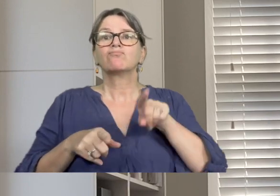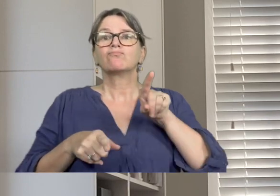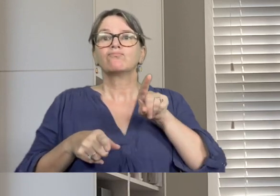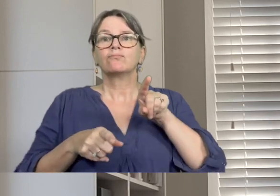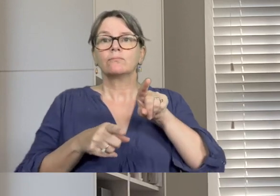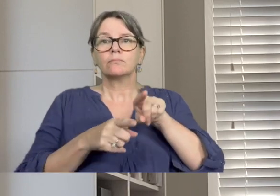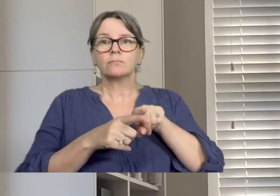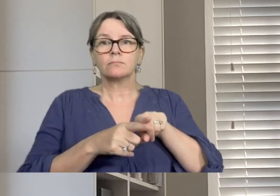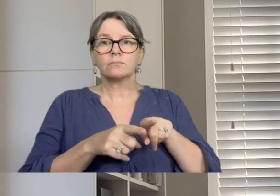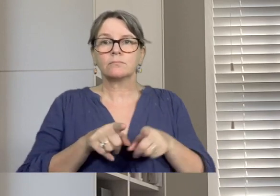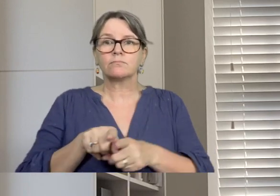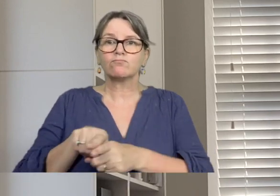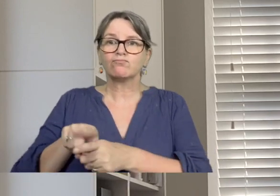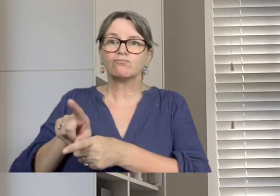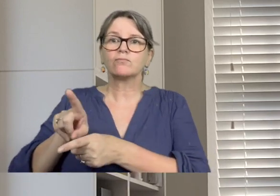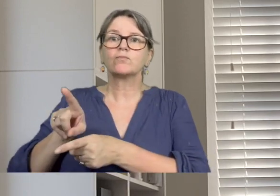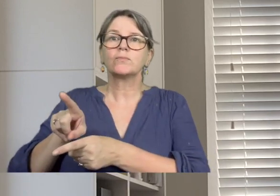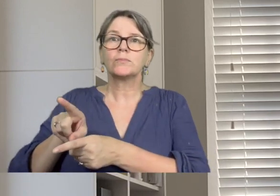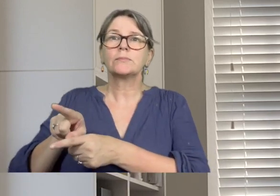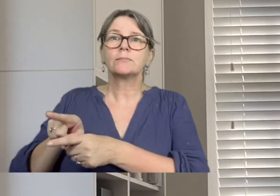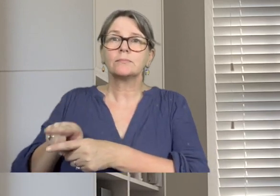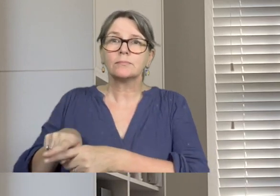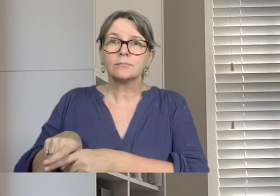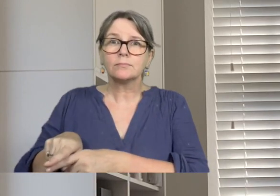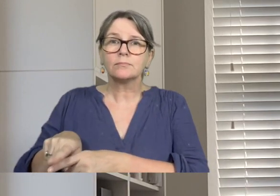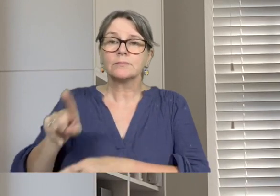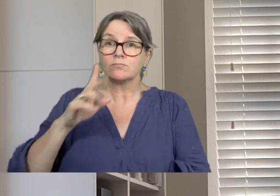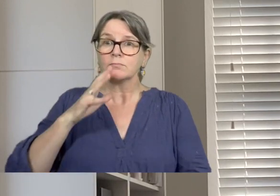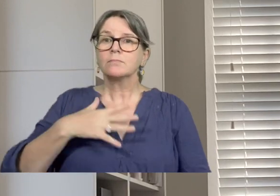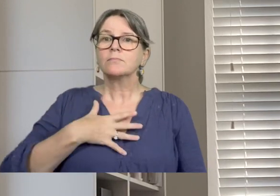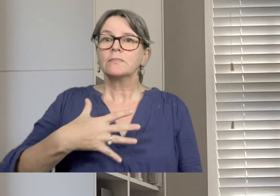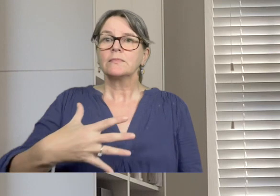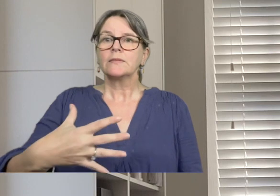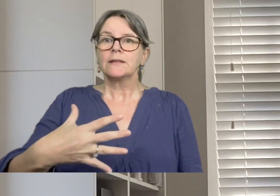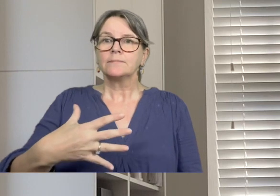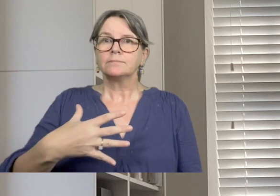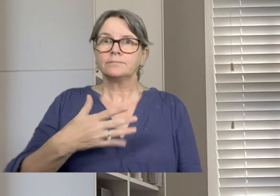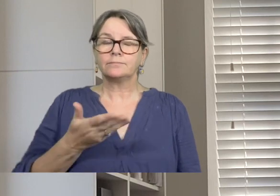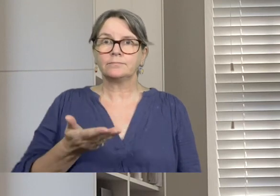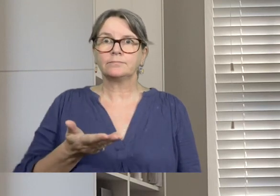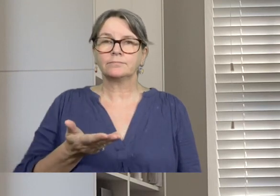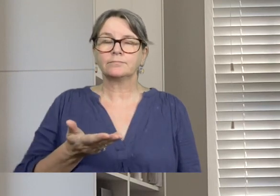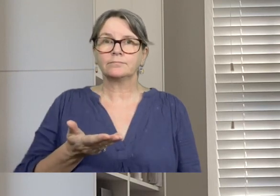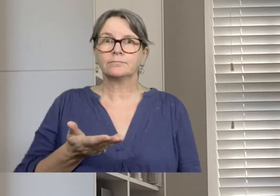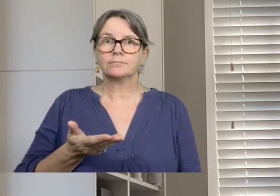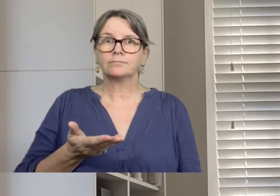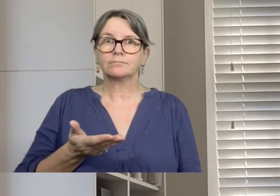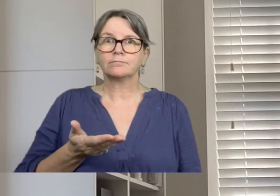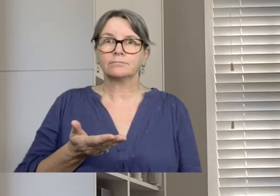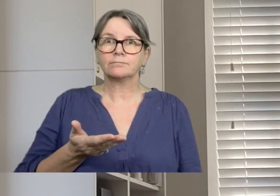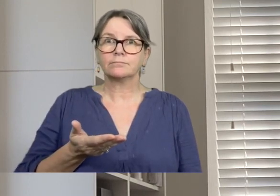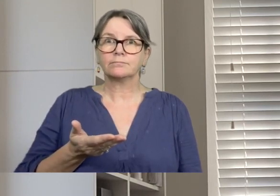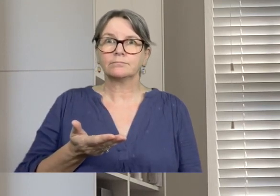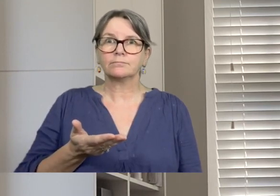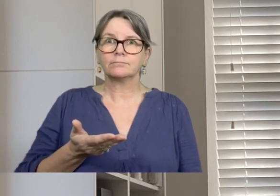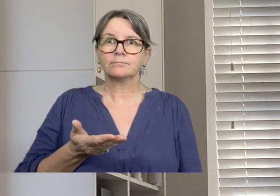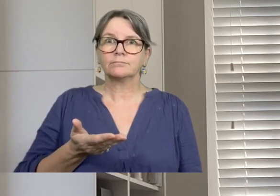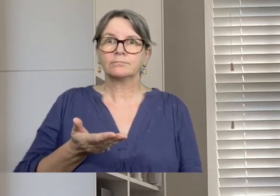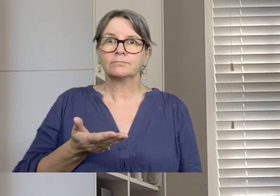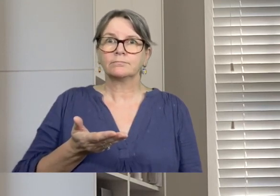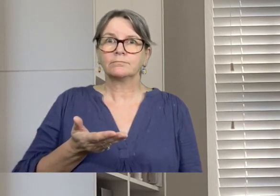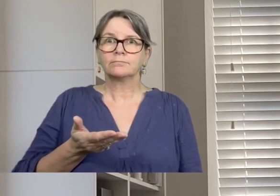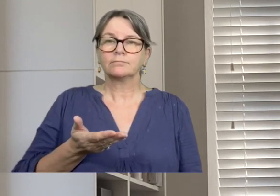As we breathe out, we extend that top leg away. Breath in and down, and away. 2